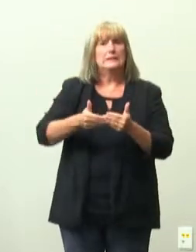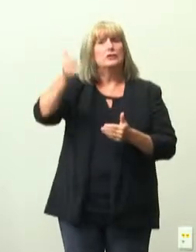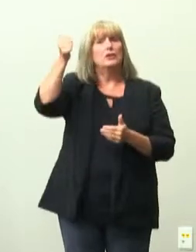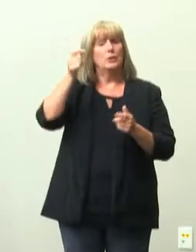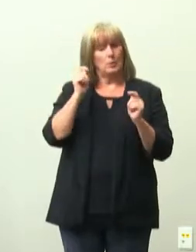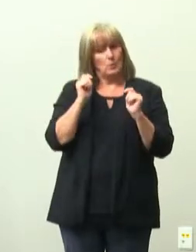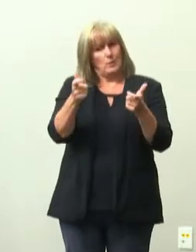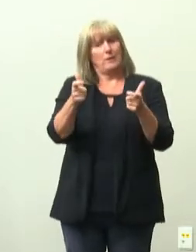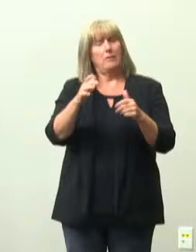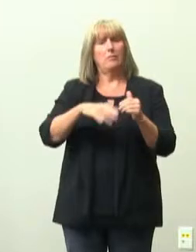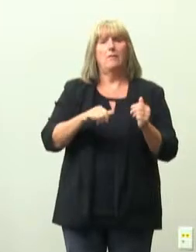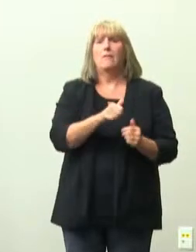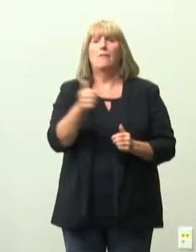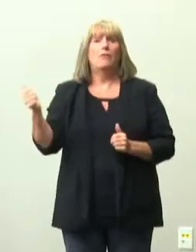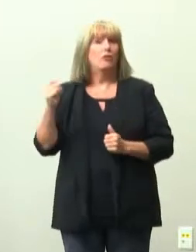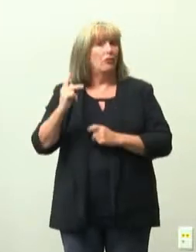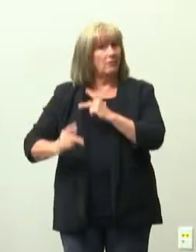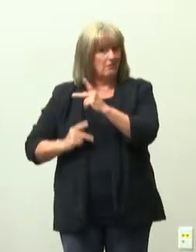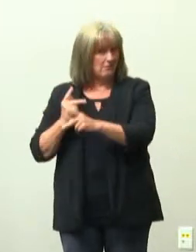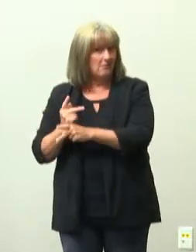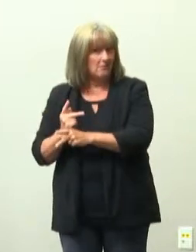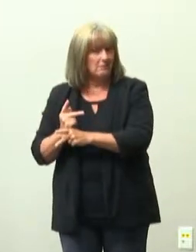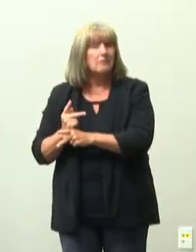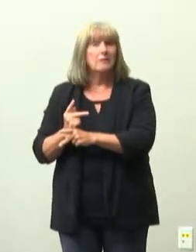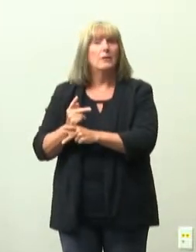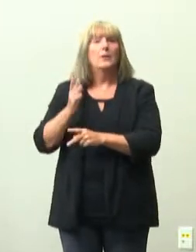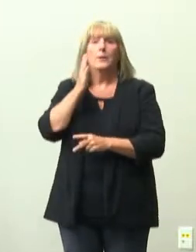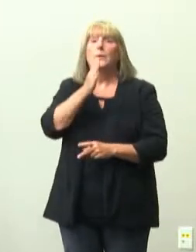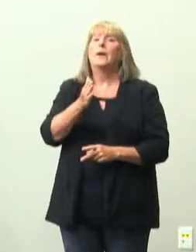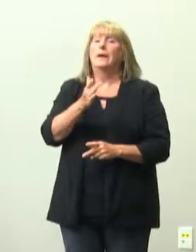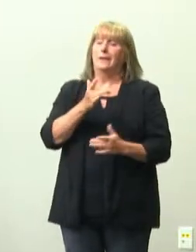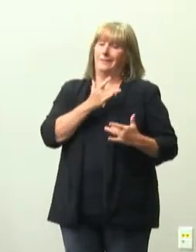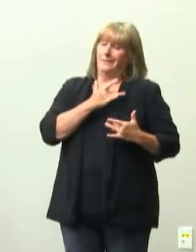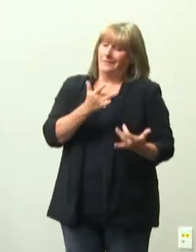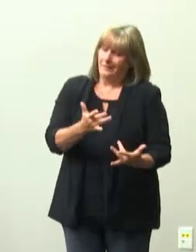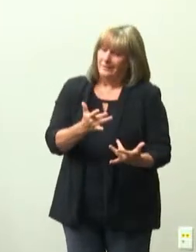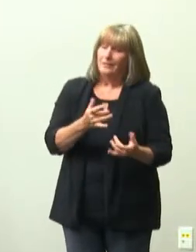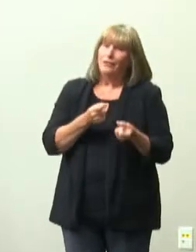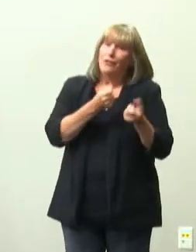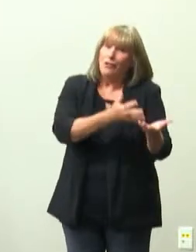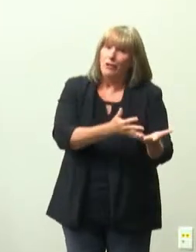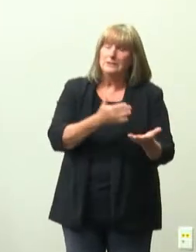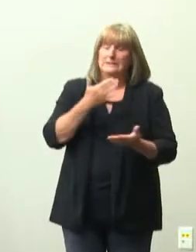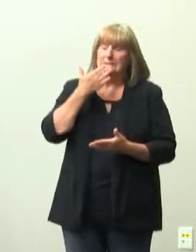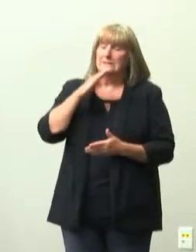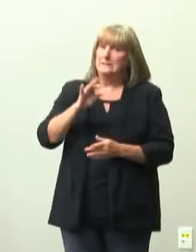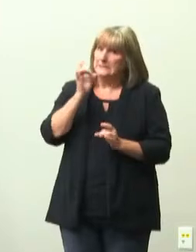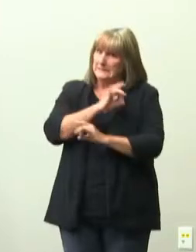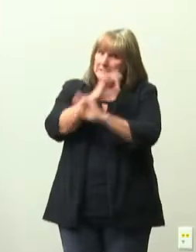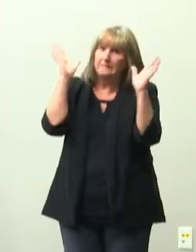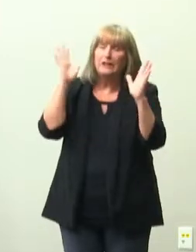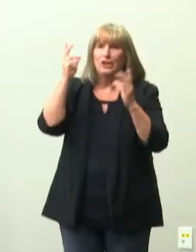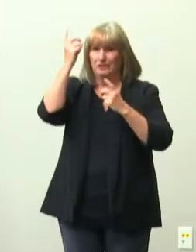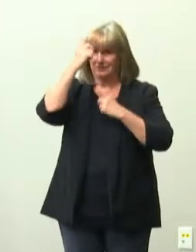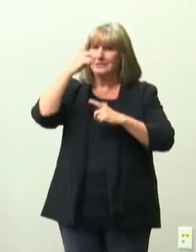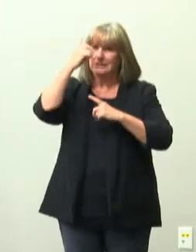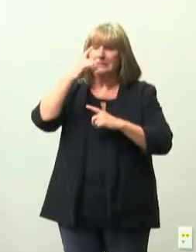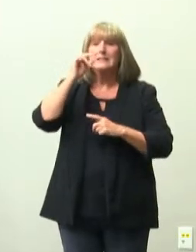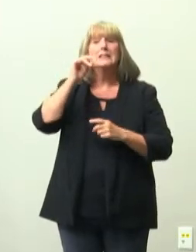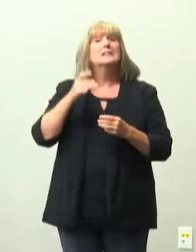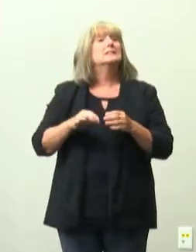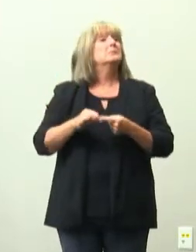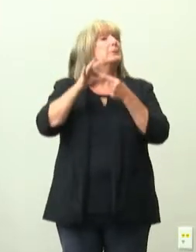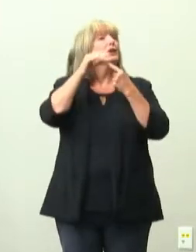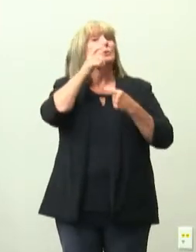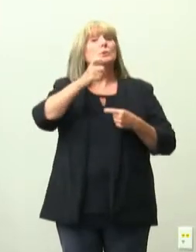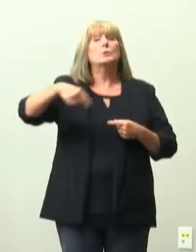more quickly than other variants, and it's more likely to cause severe disease, especially in those who are unvaccinated.